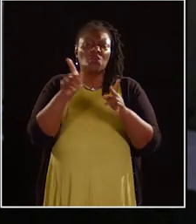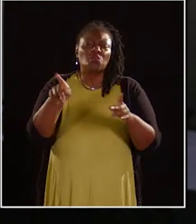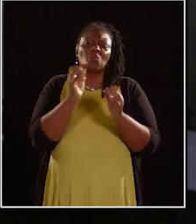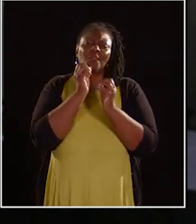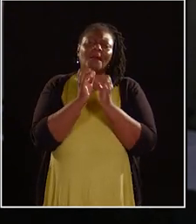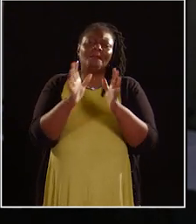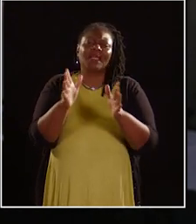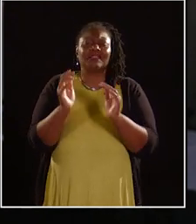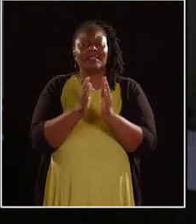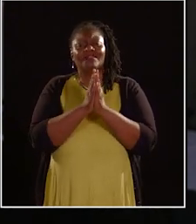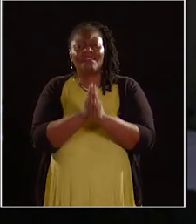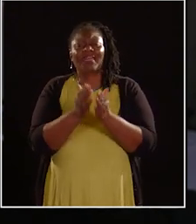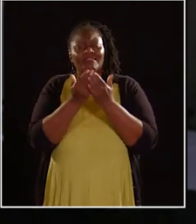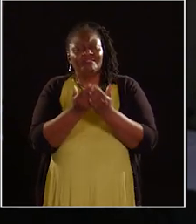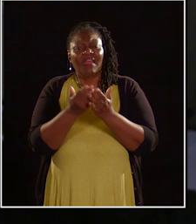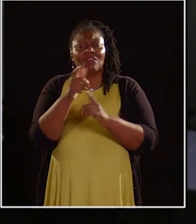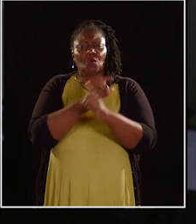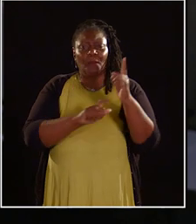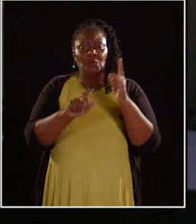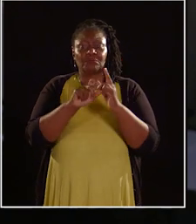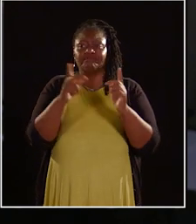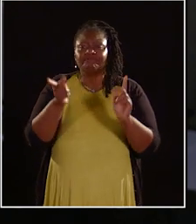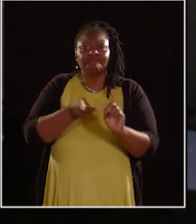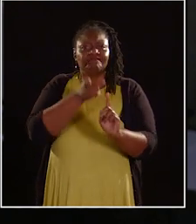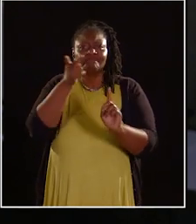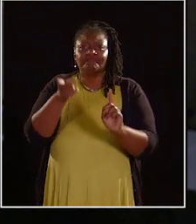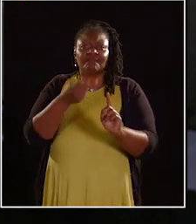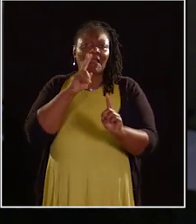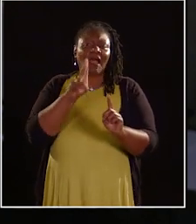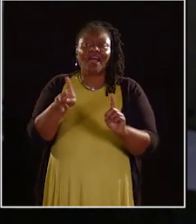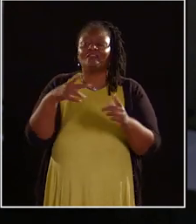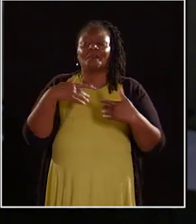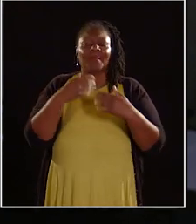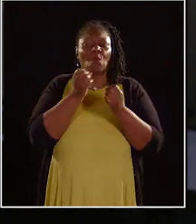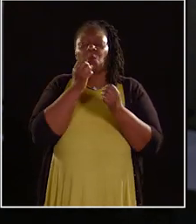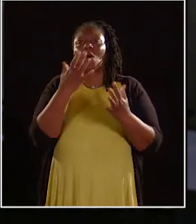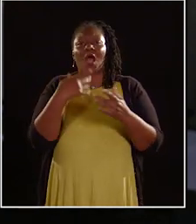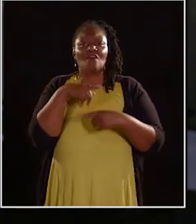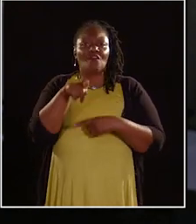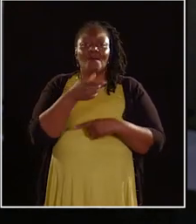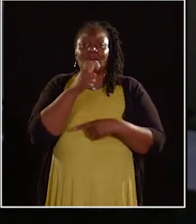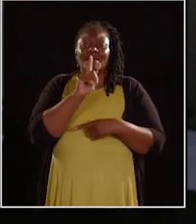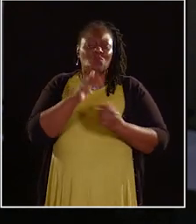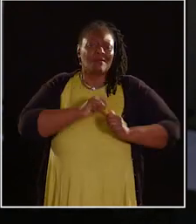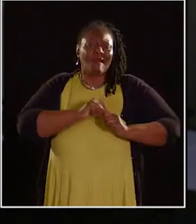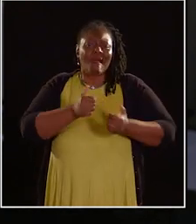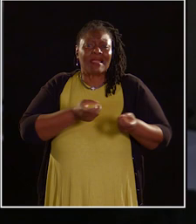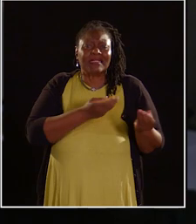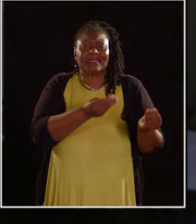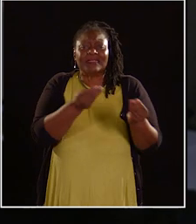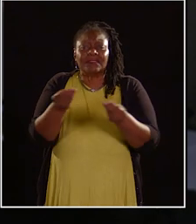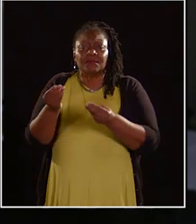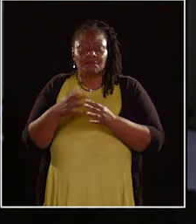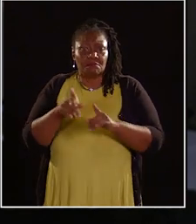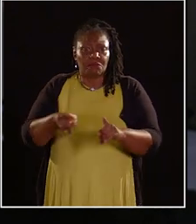faith communities. Time and again, I've been blown away by the acts of kindness. And so, as we look